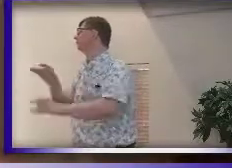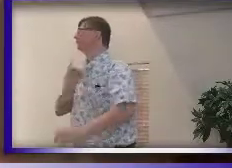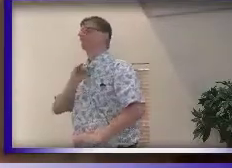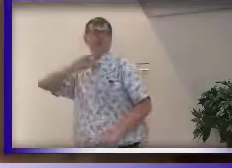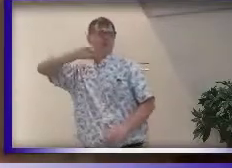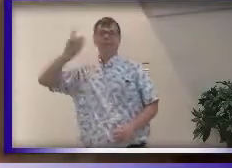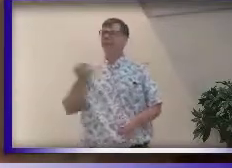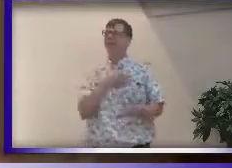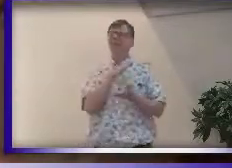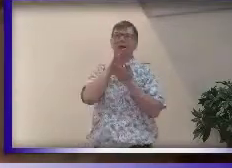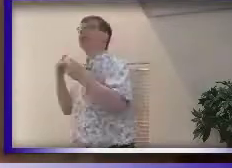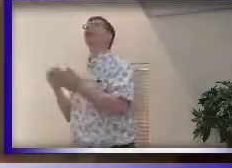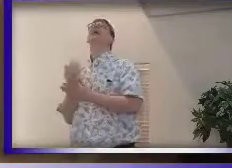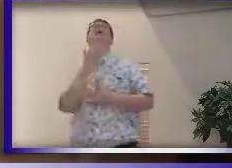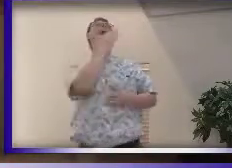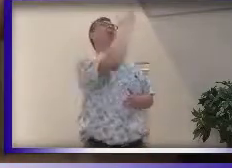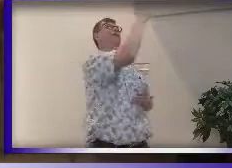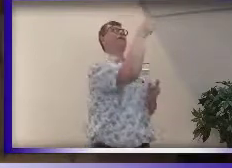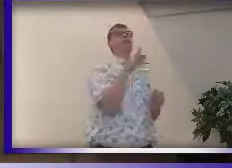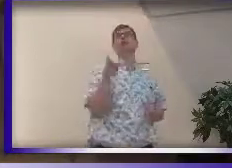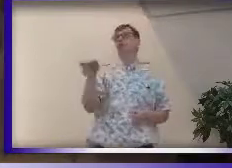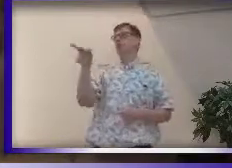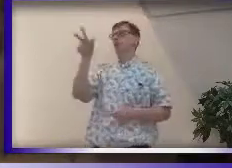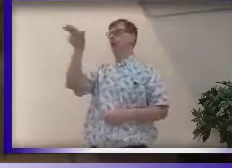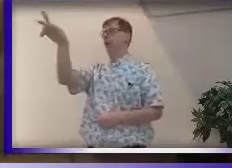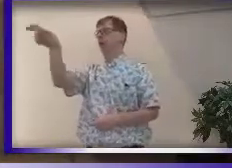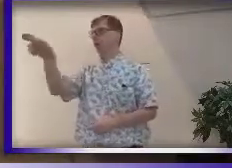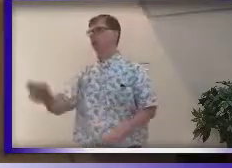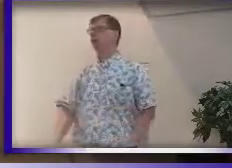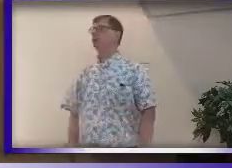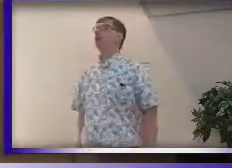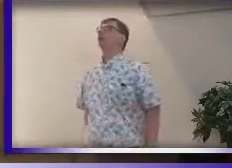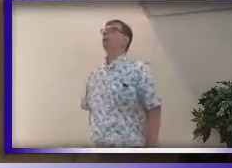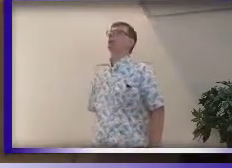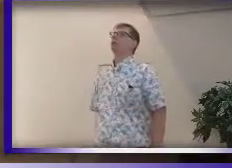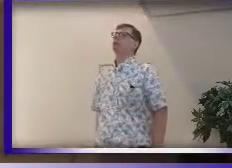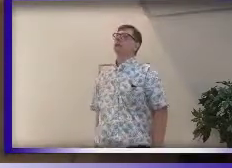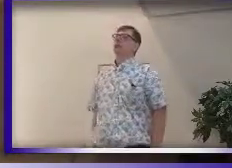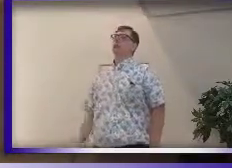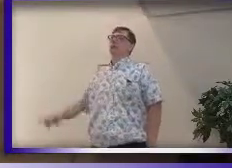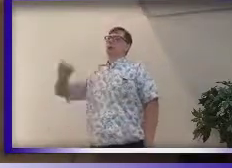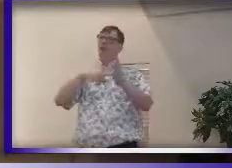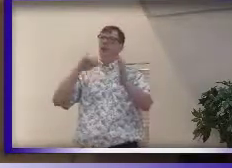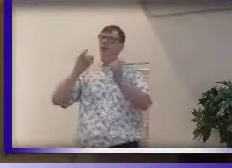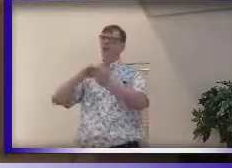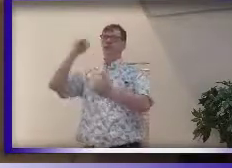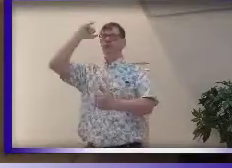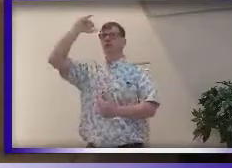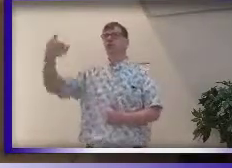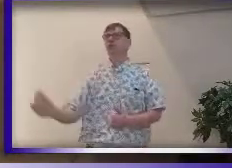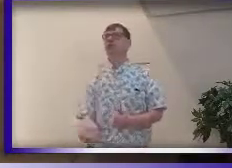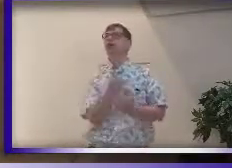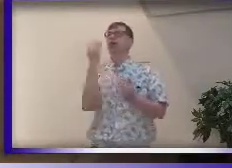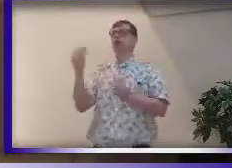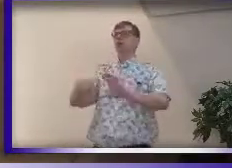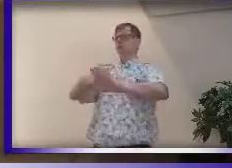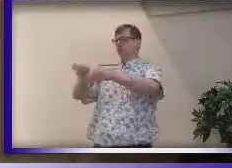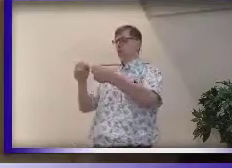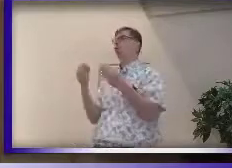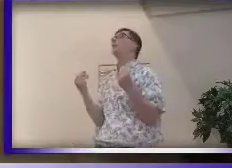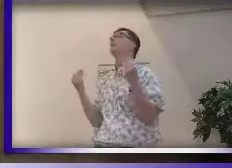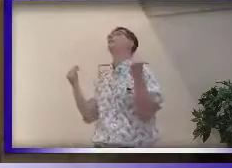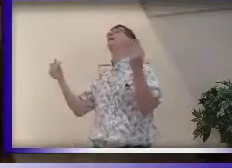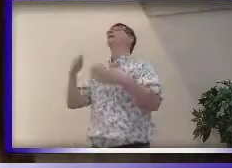There's just so much joy in life. And if we cut off that joy, what we're doing is cutting off life